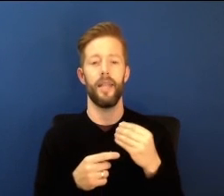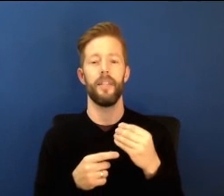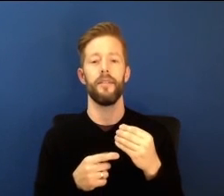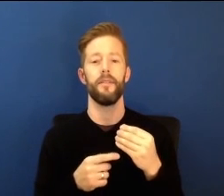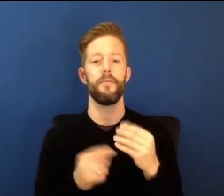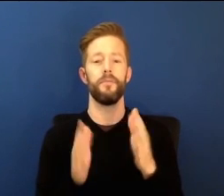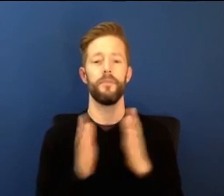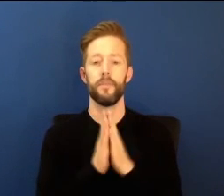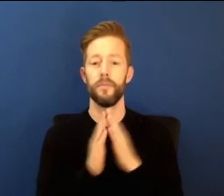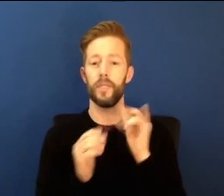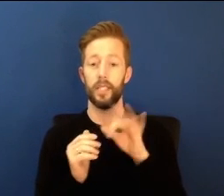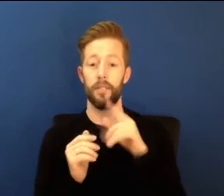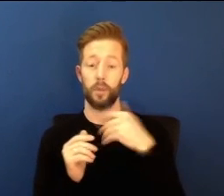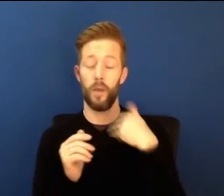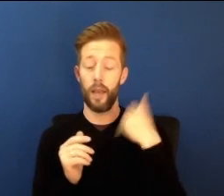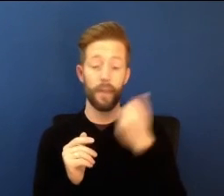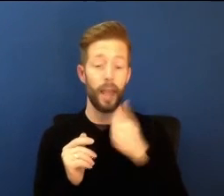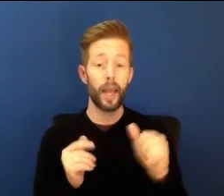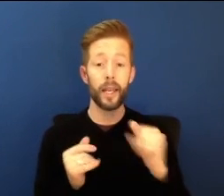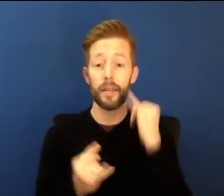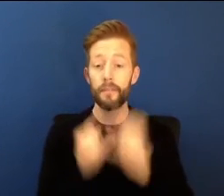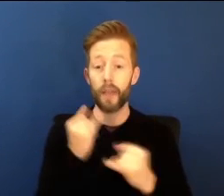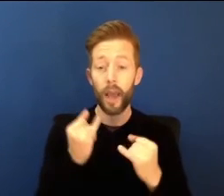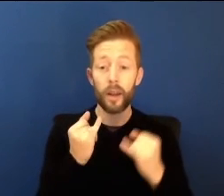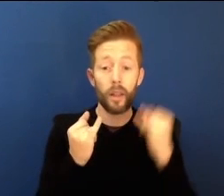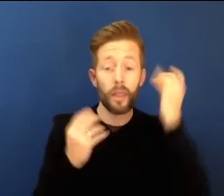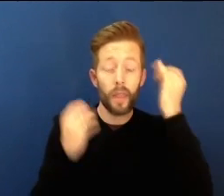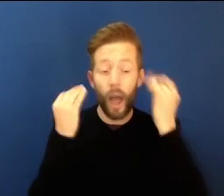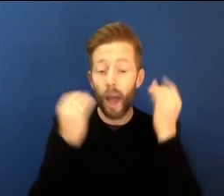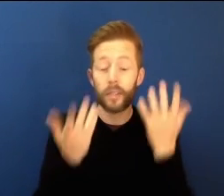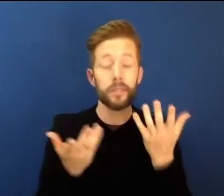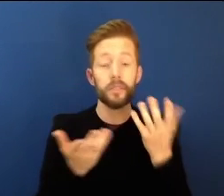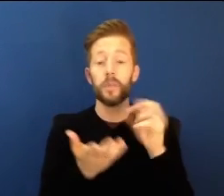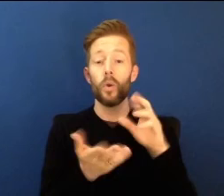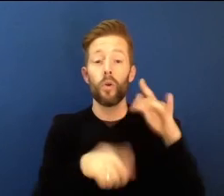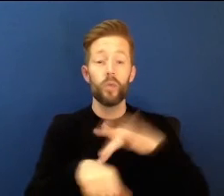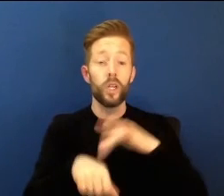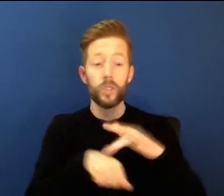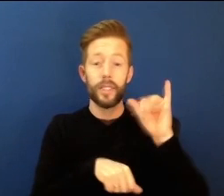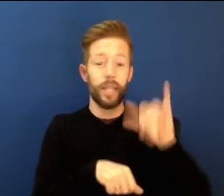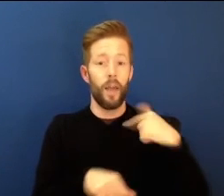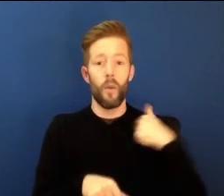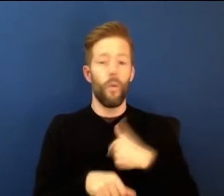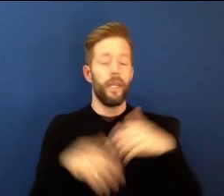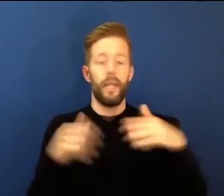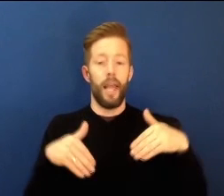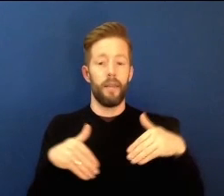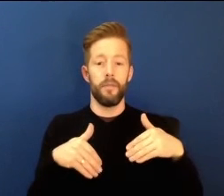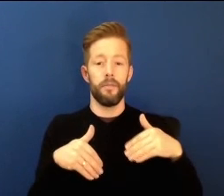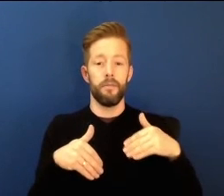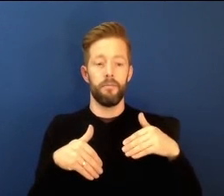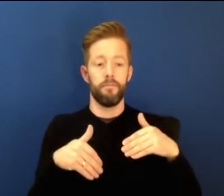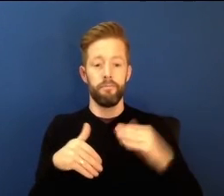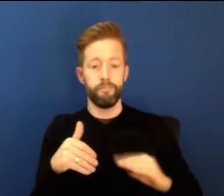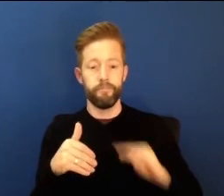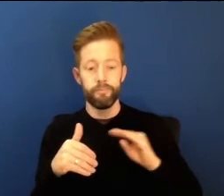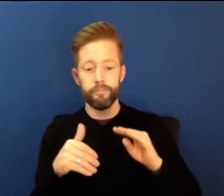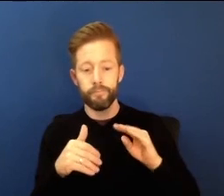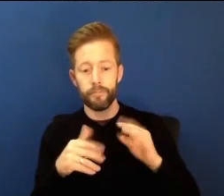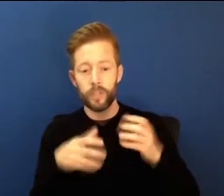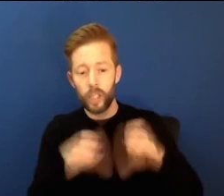and ask if you have any final thoughts or resources that we didn't get to.